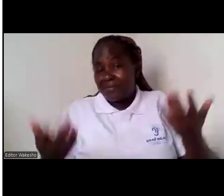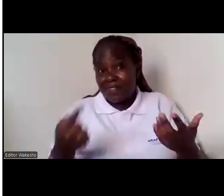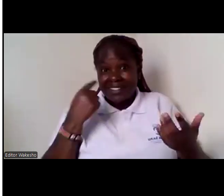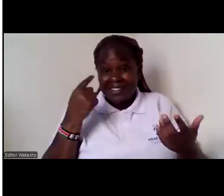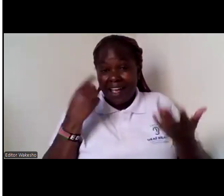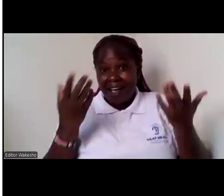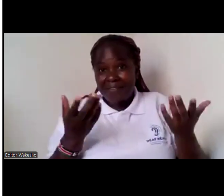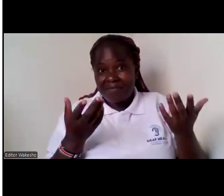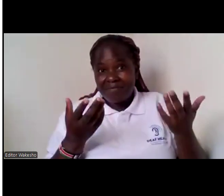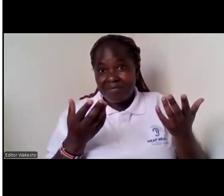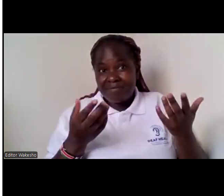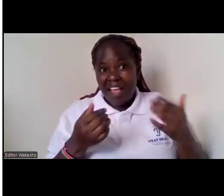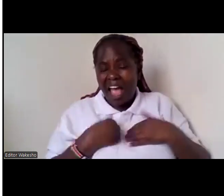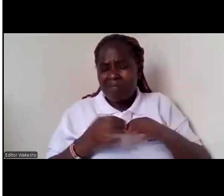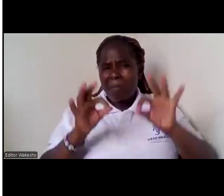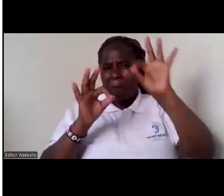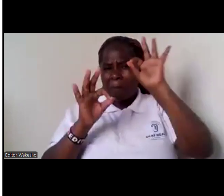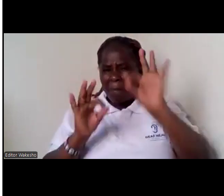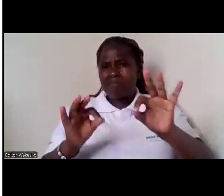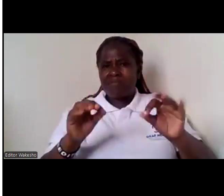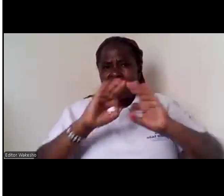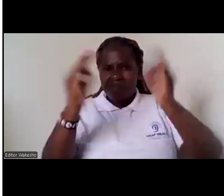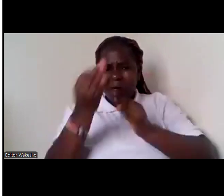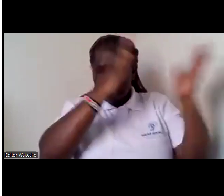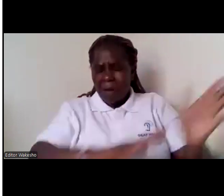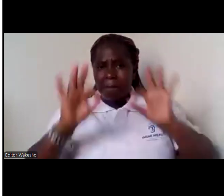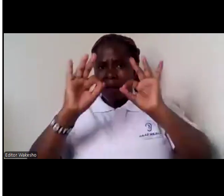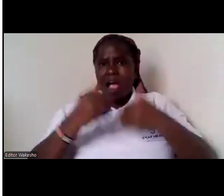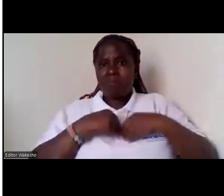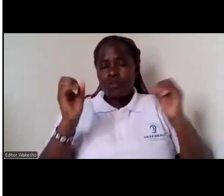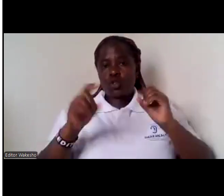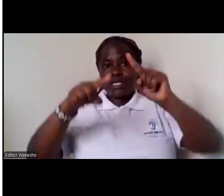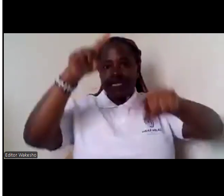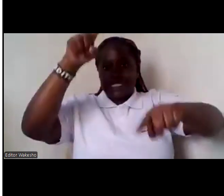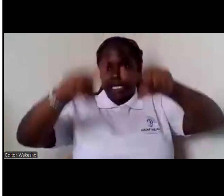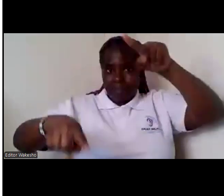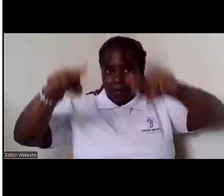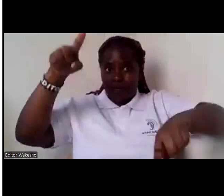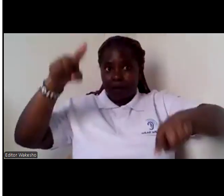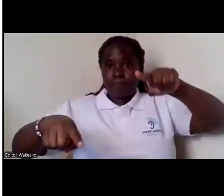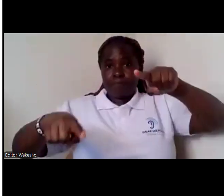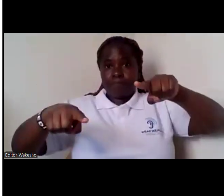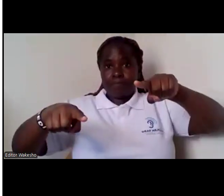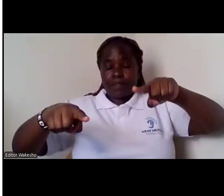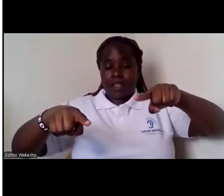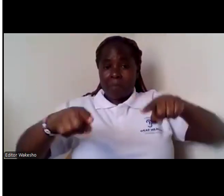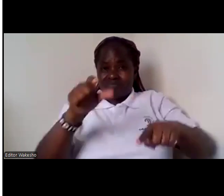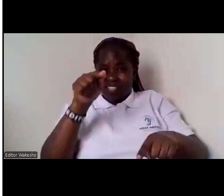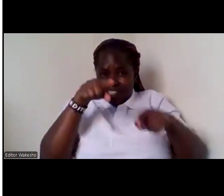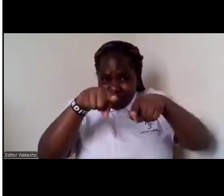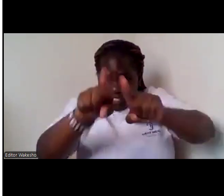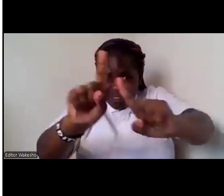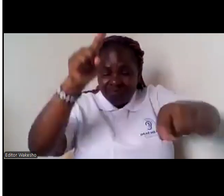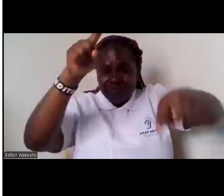there's no perfect contraceptive method. It depends on the patient,